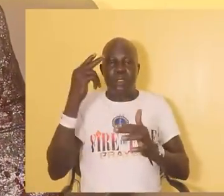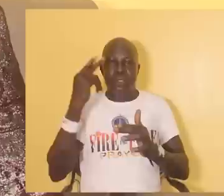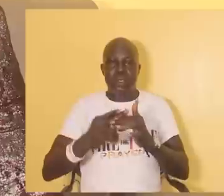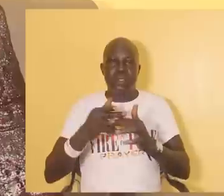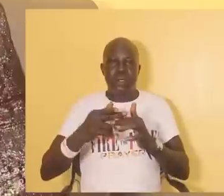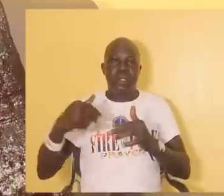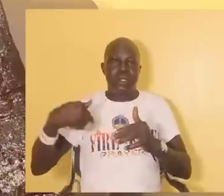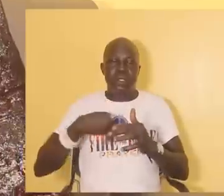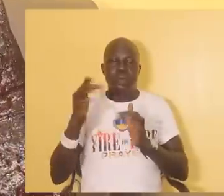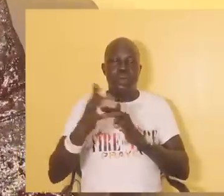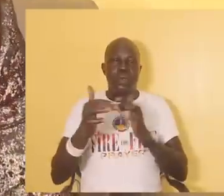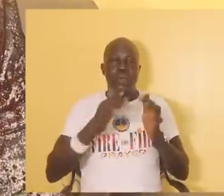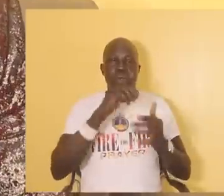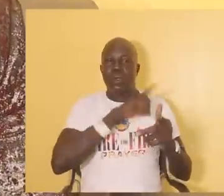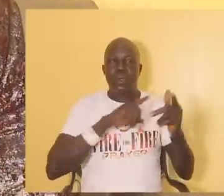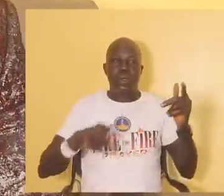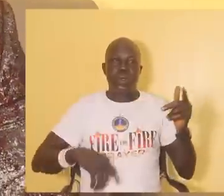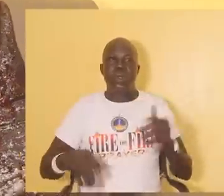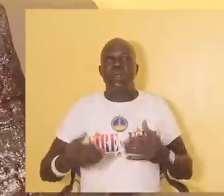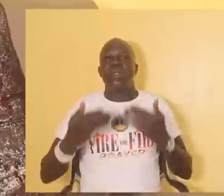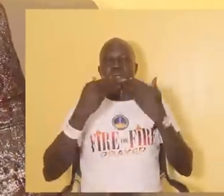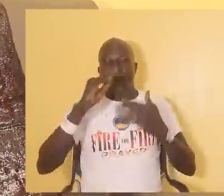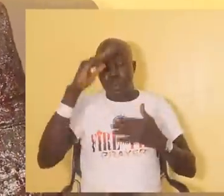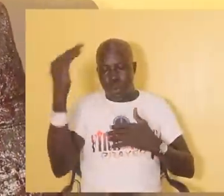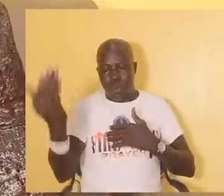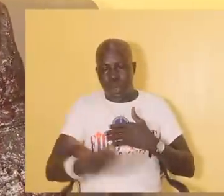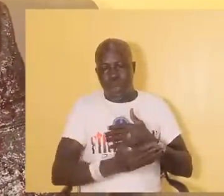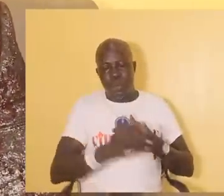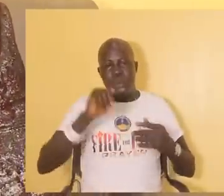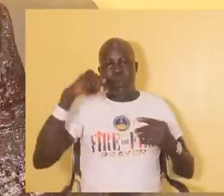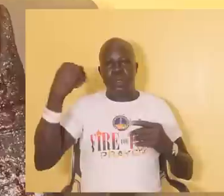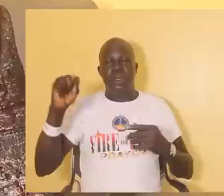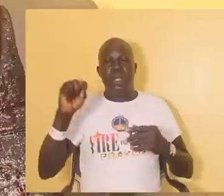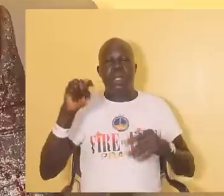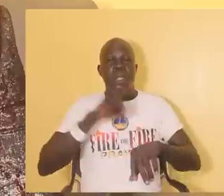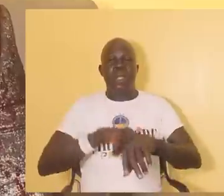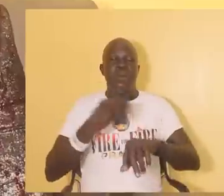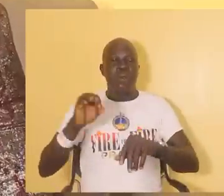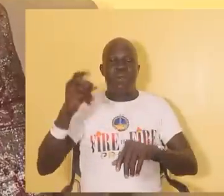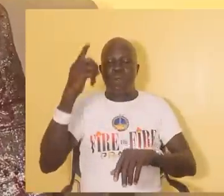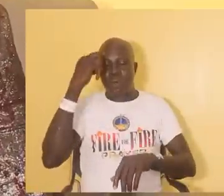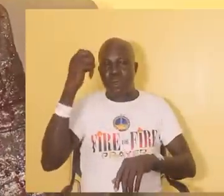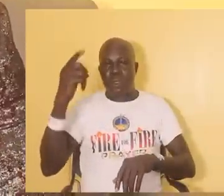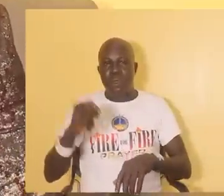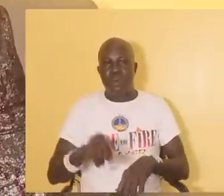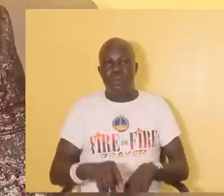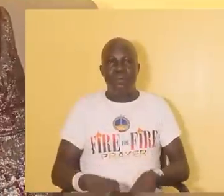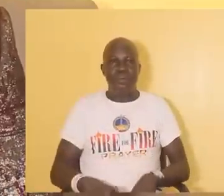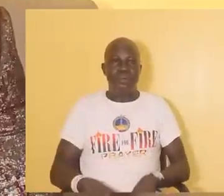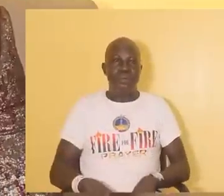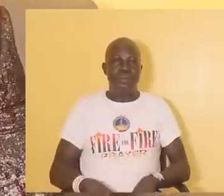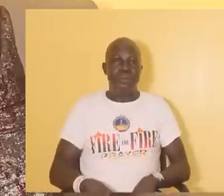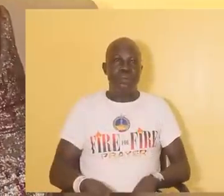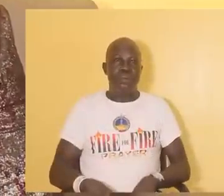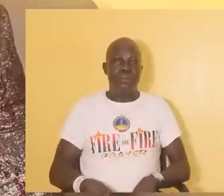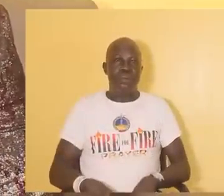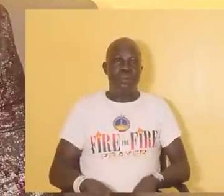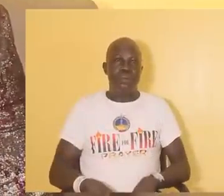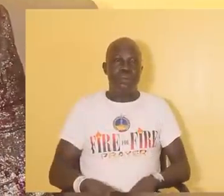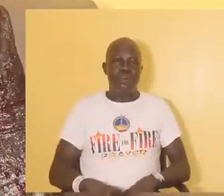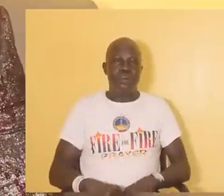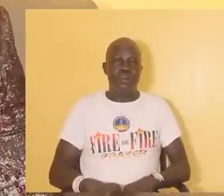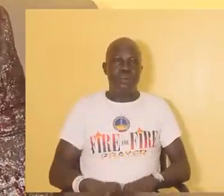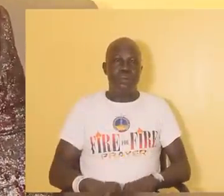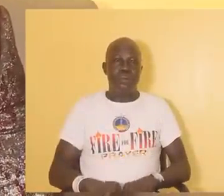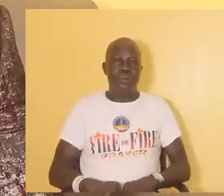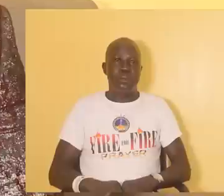Amen. Welcome to the segment. Brojide Apostle. O mo ko ojumo. Yes sir. Olimo lojo